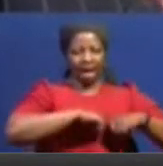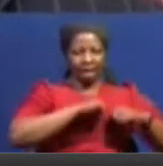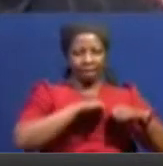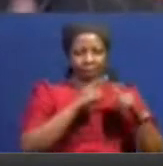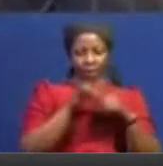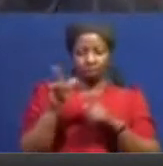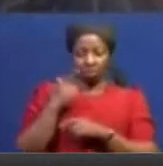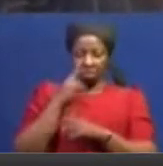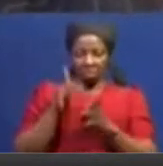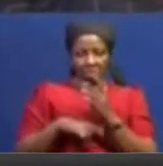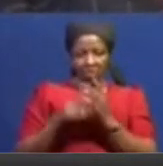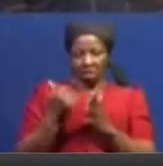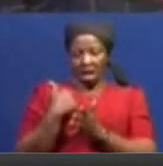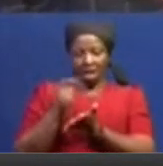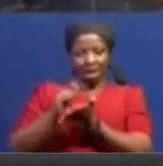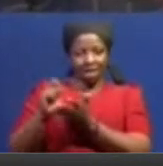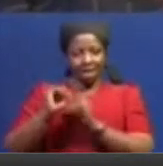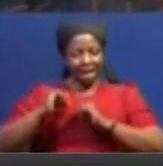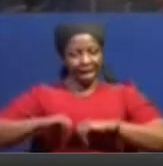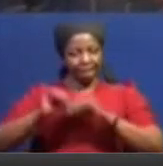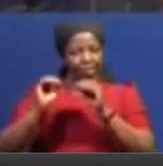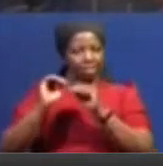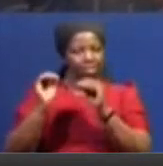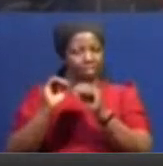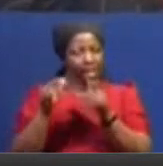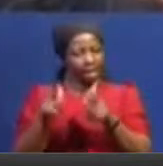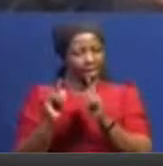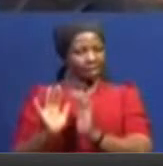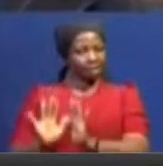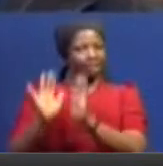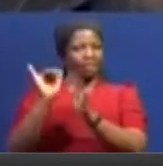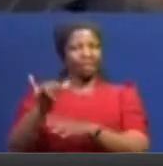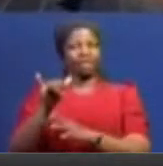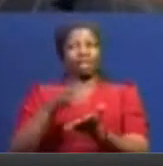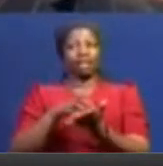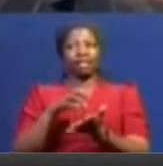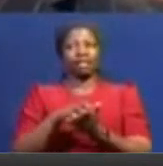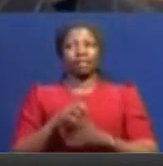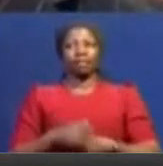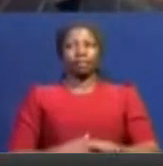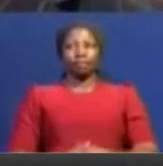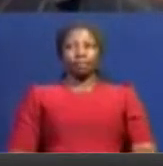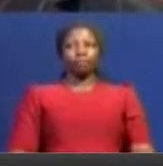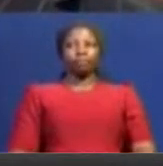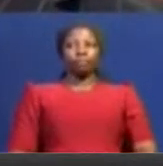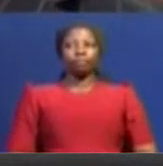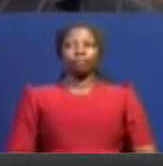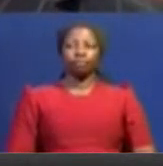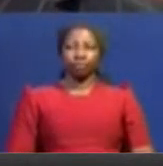to that effect. So let's leave it to rest there. Yeah. You